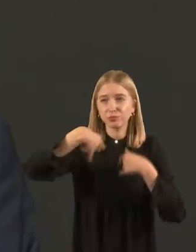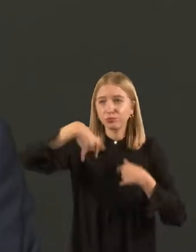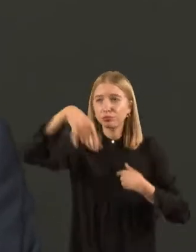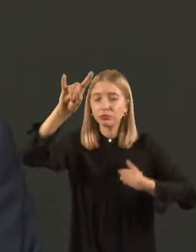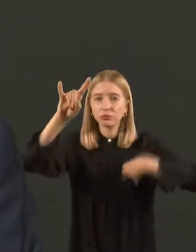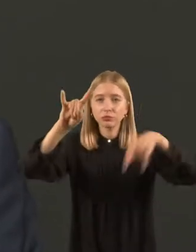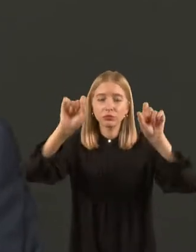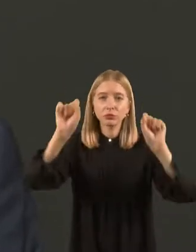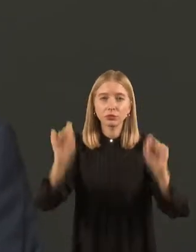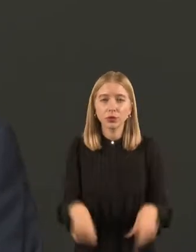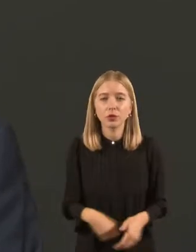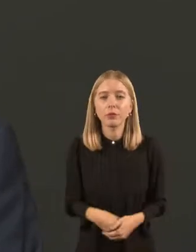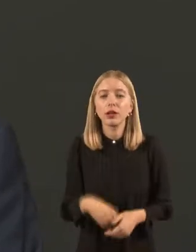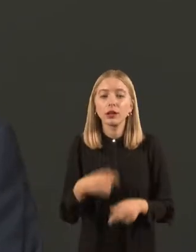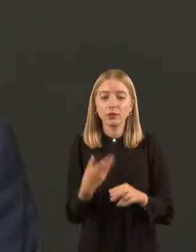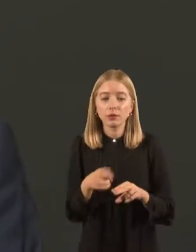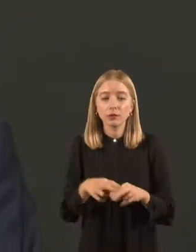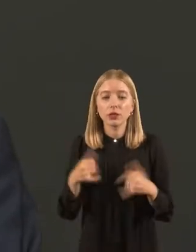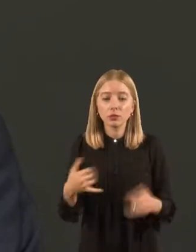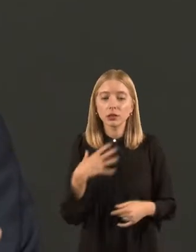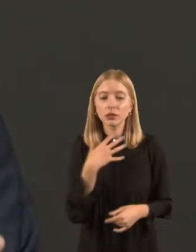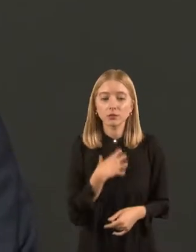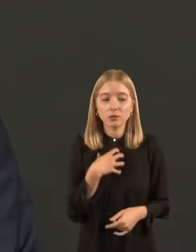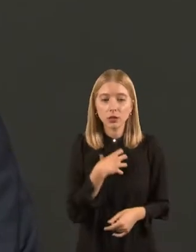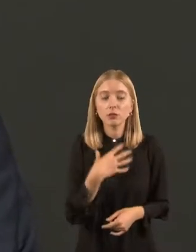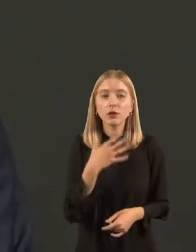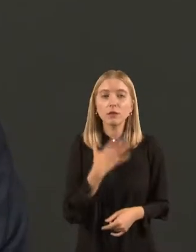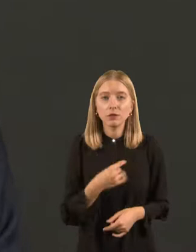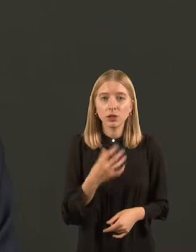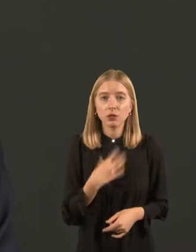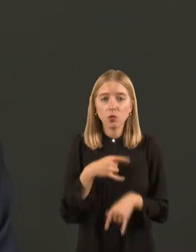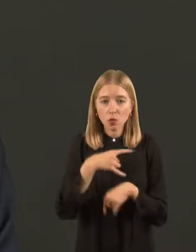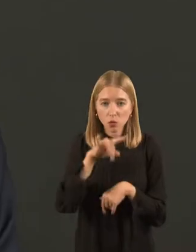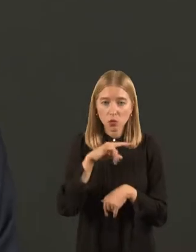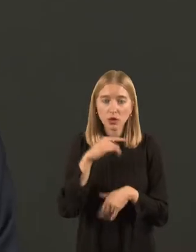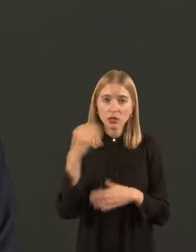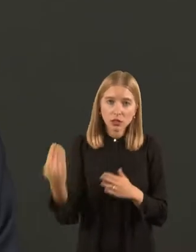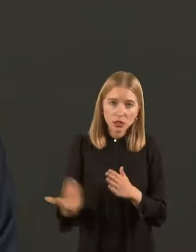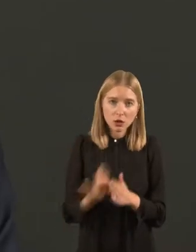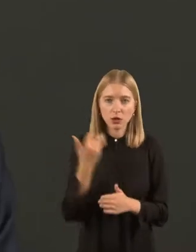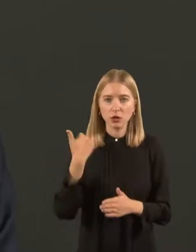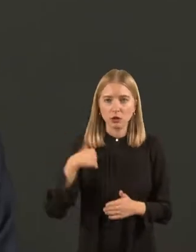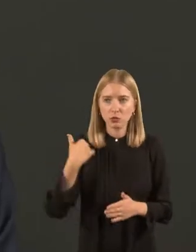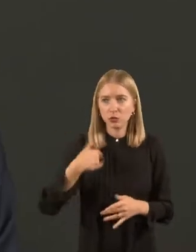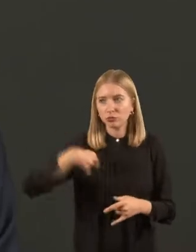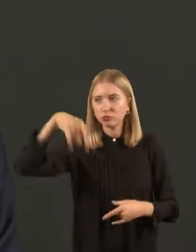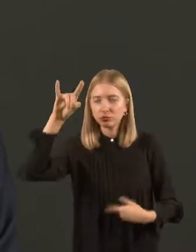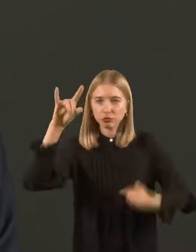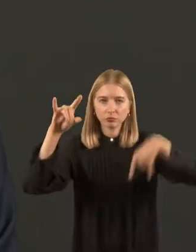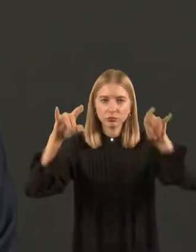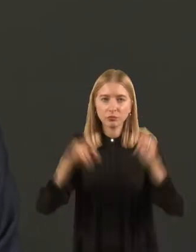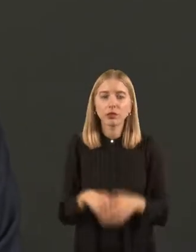passengers, and capacity is not sufficient, and therefore we need to invest